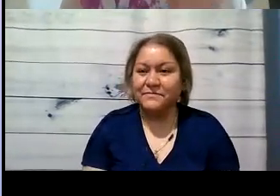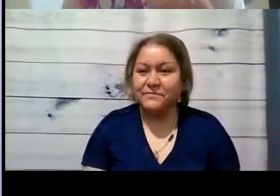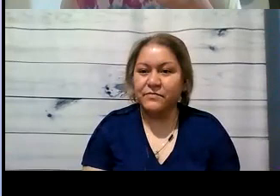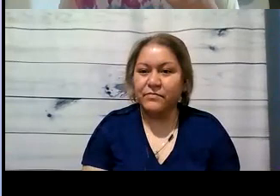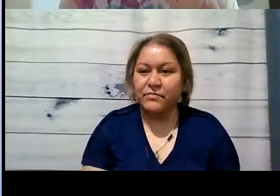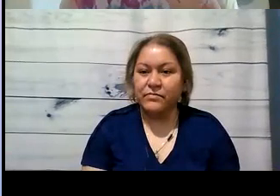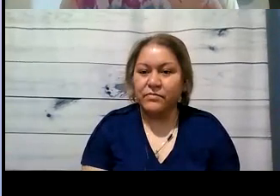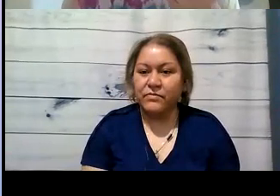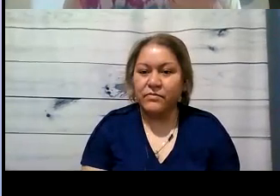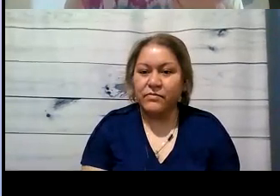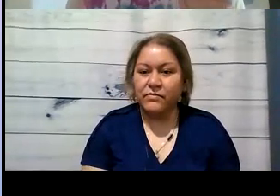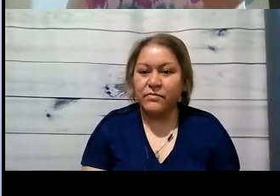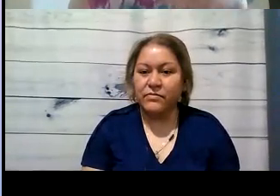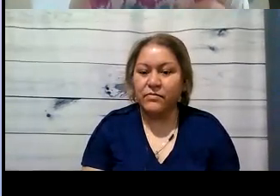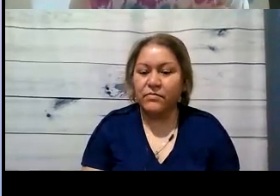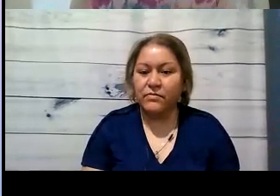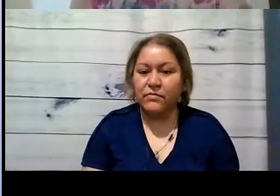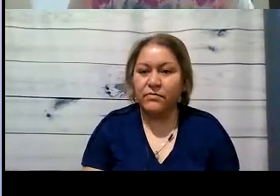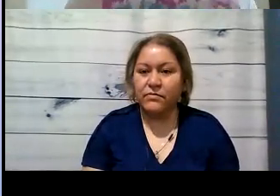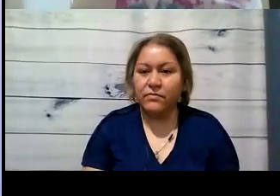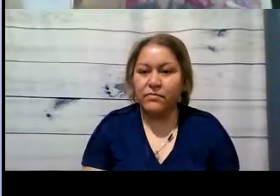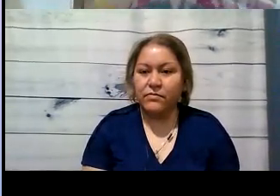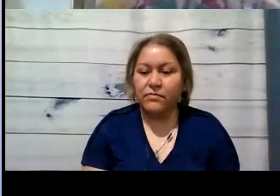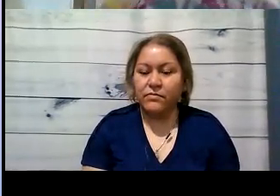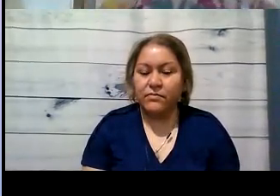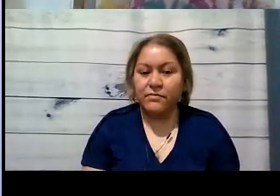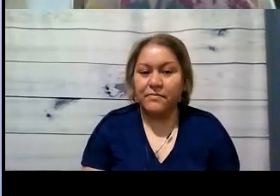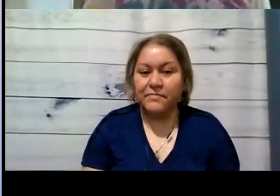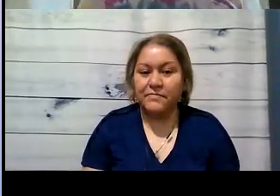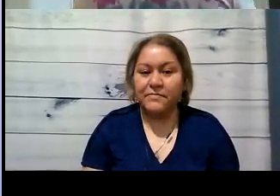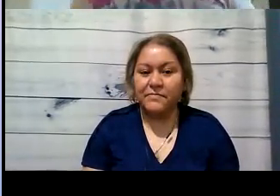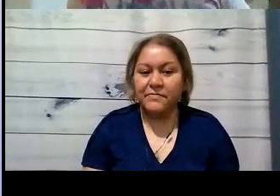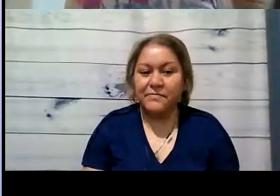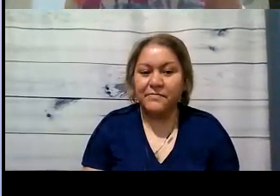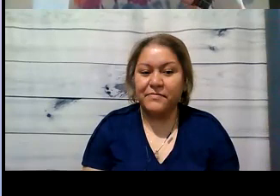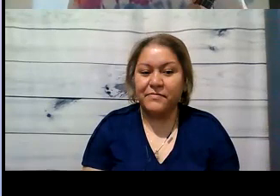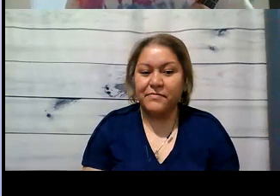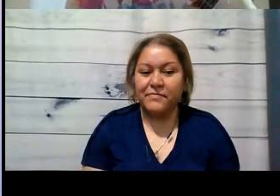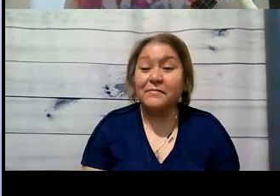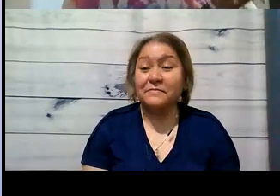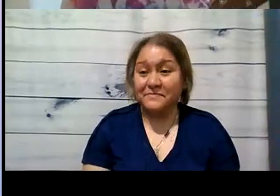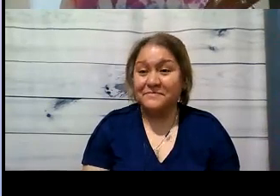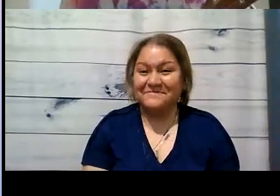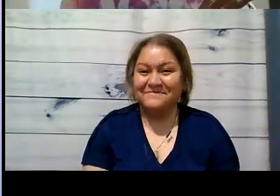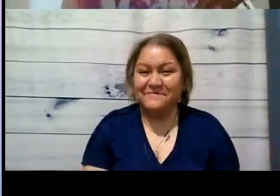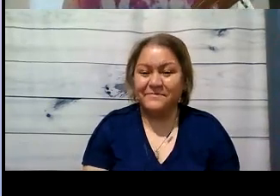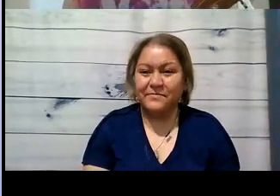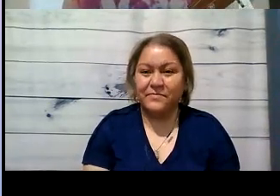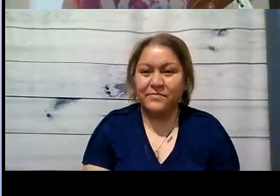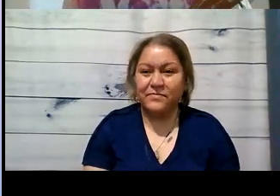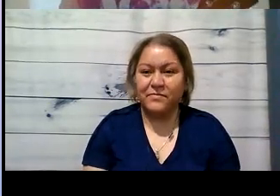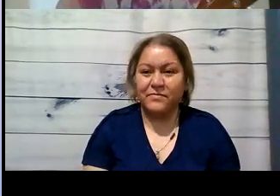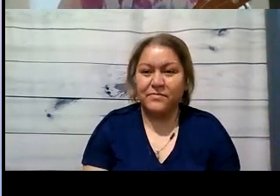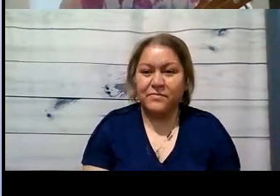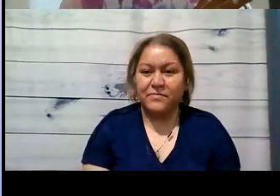I'm gonna do a Twinkle Twinkle, this version. And then I don't have it written out here, but we'll do the, there's a